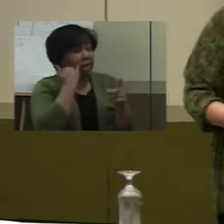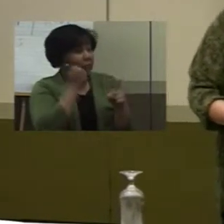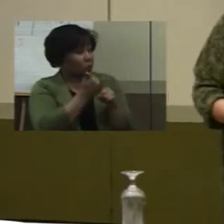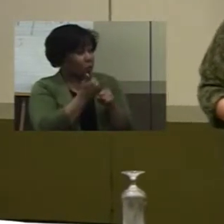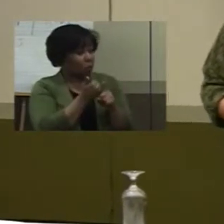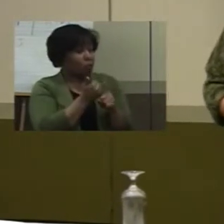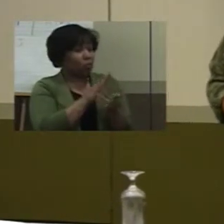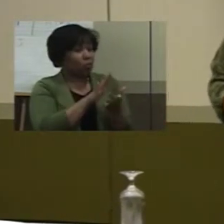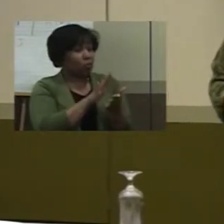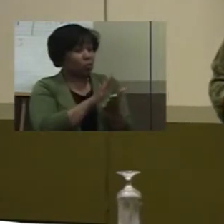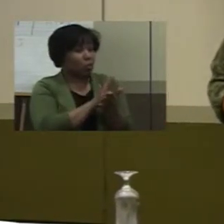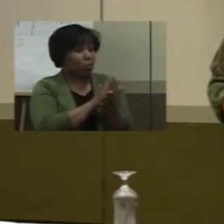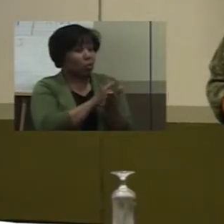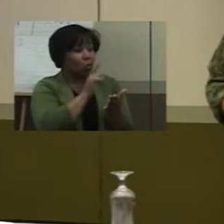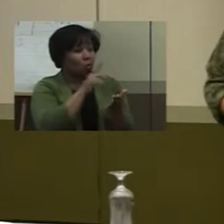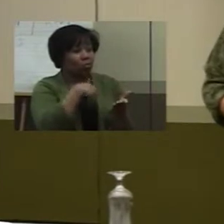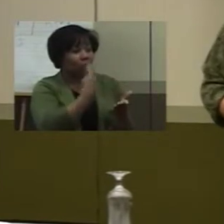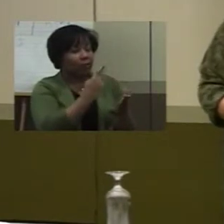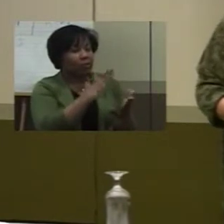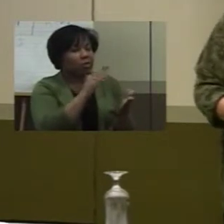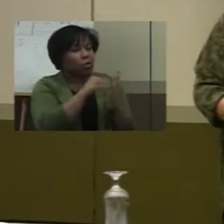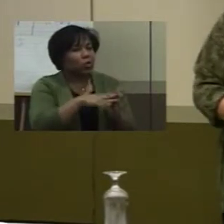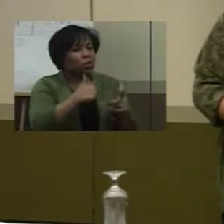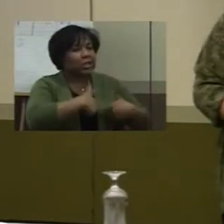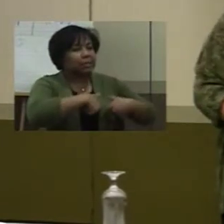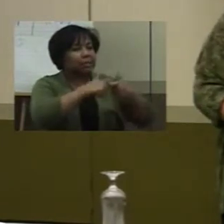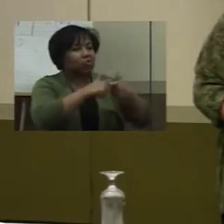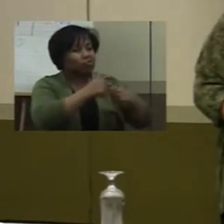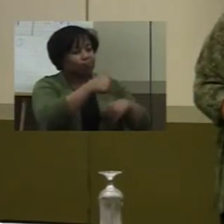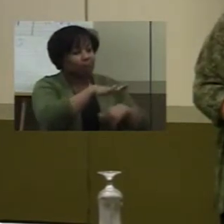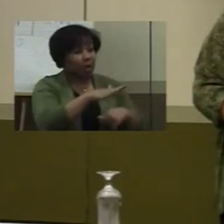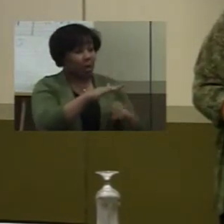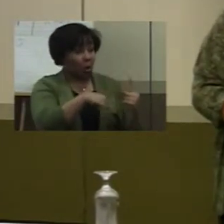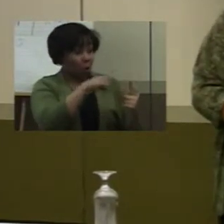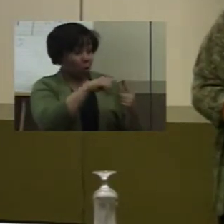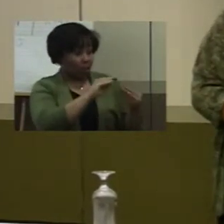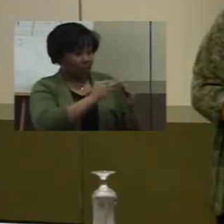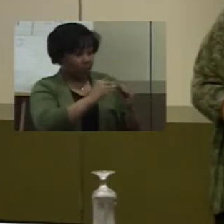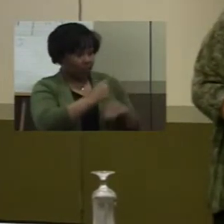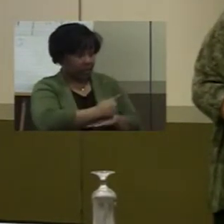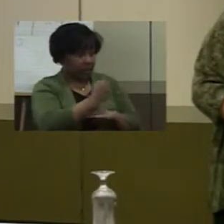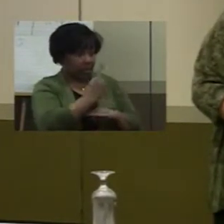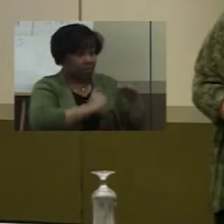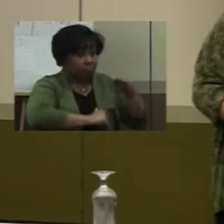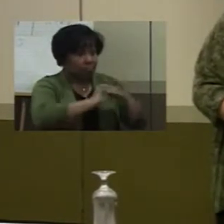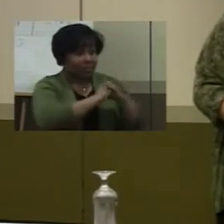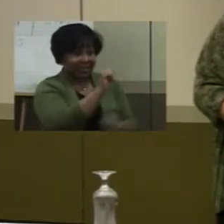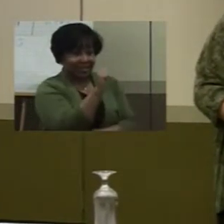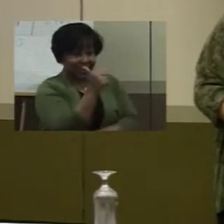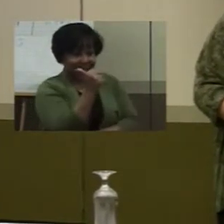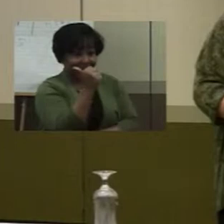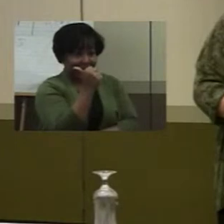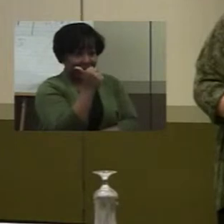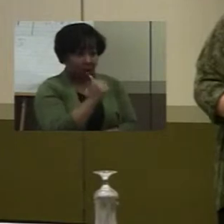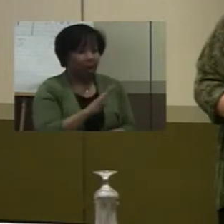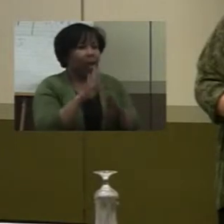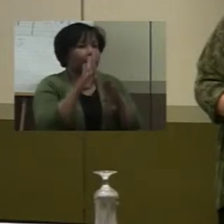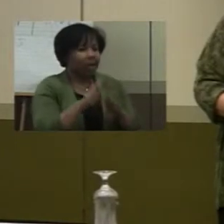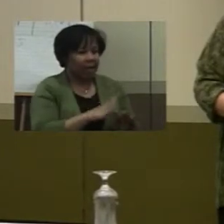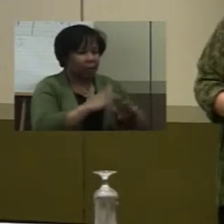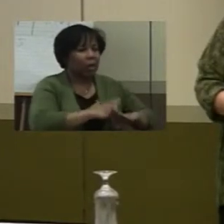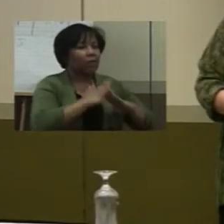you are a school that suspends students, anytime the number of days of suspension reaches 10 days, a